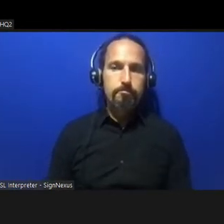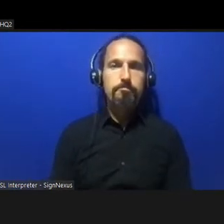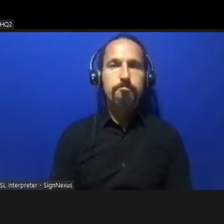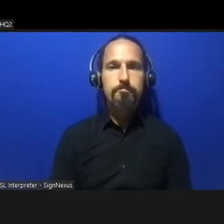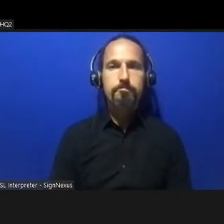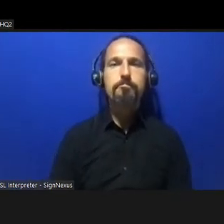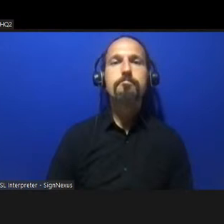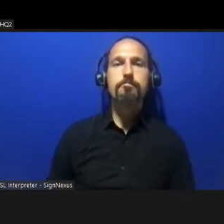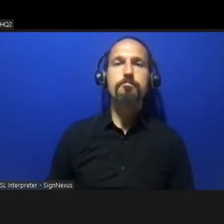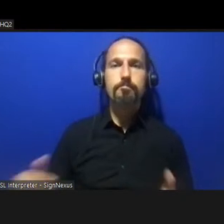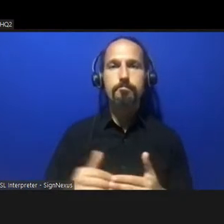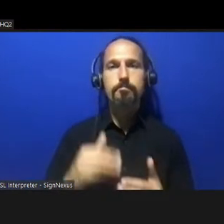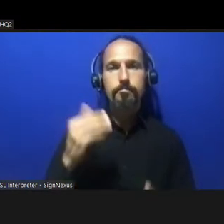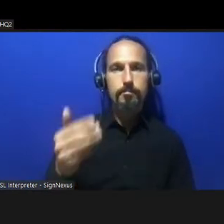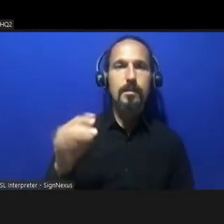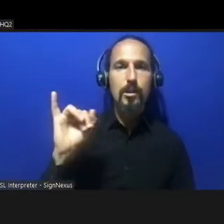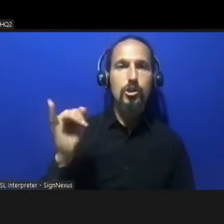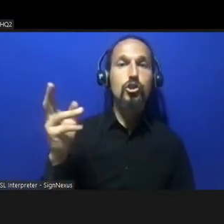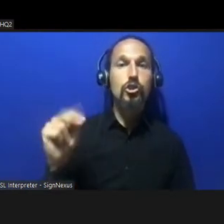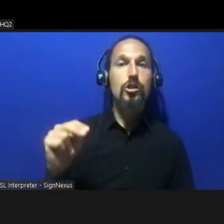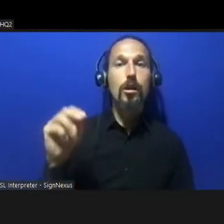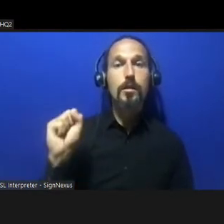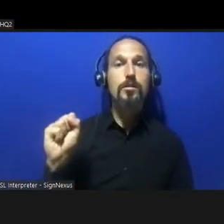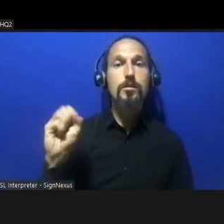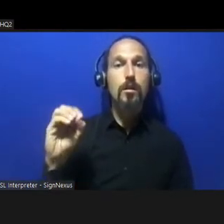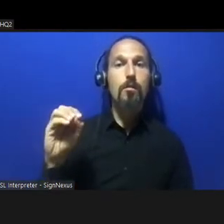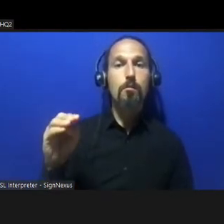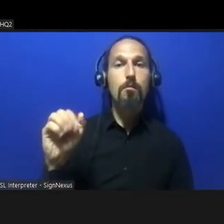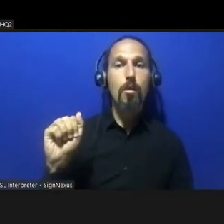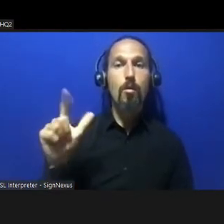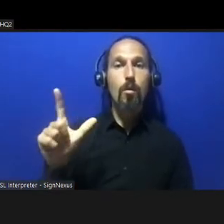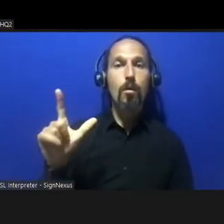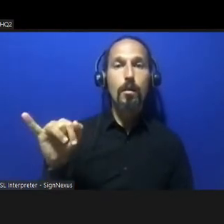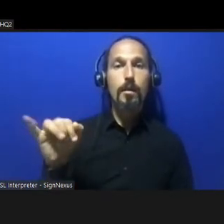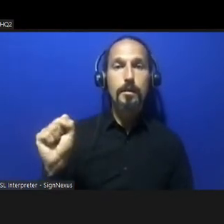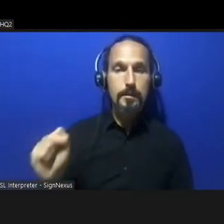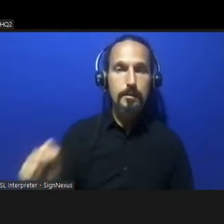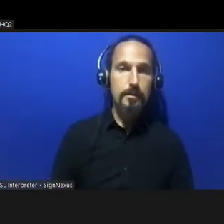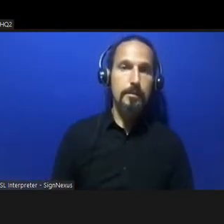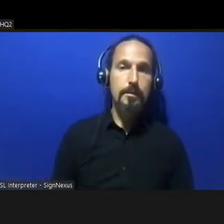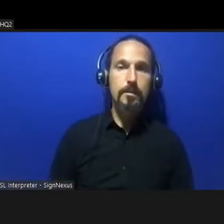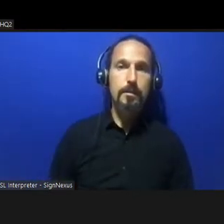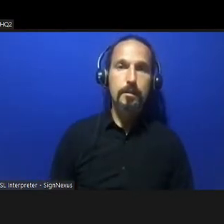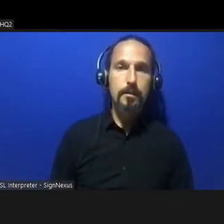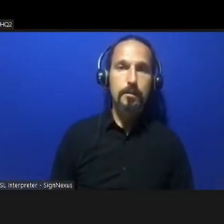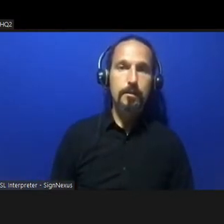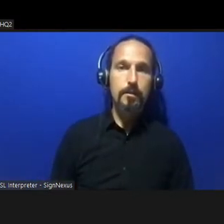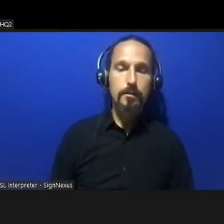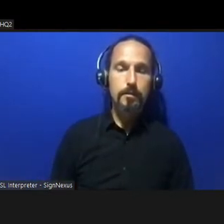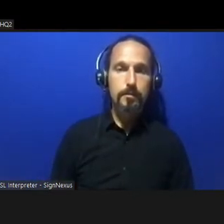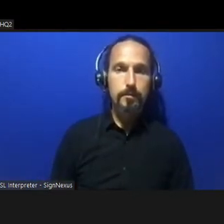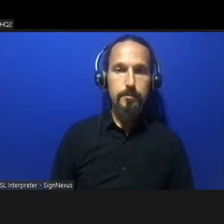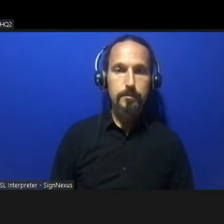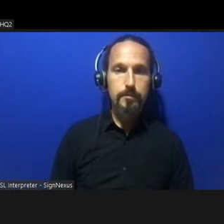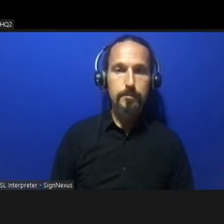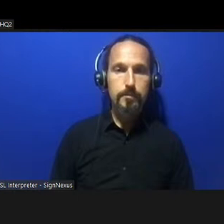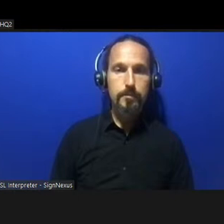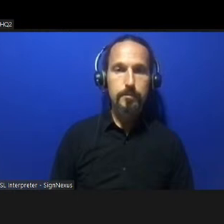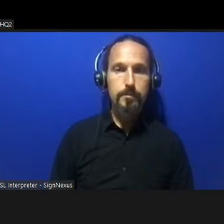our next speaker is john samolas followed by abdel kader frica